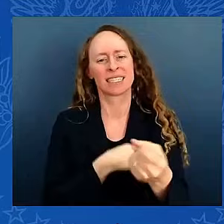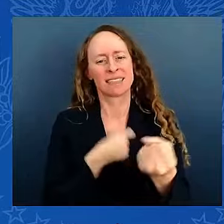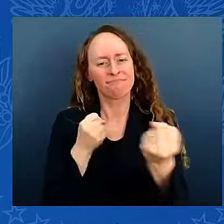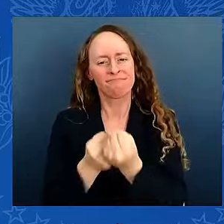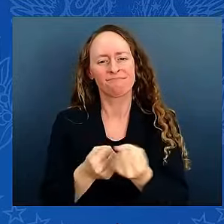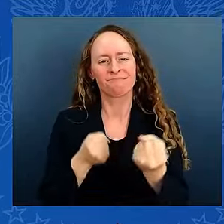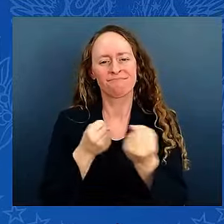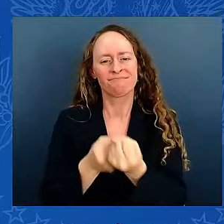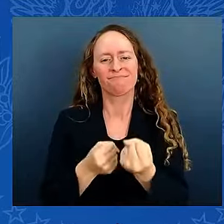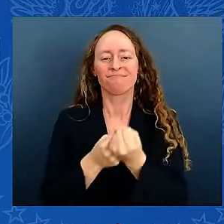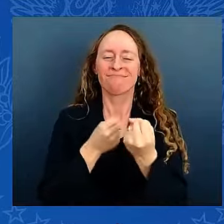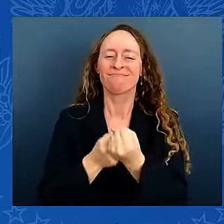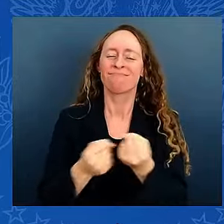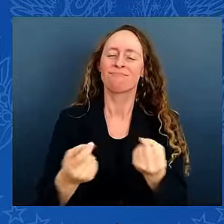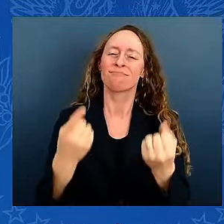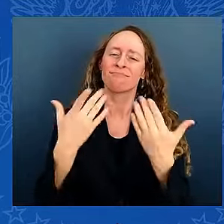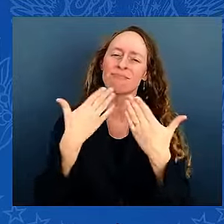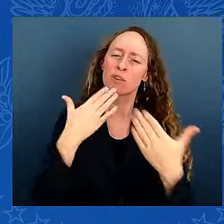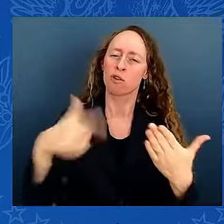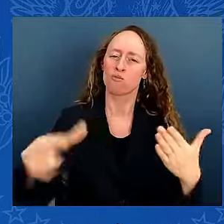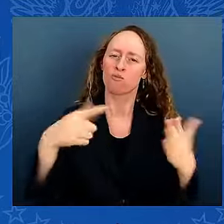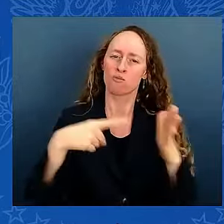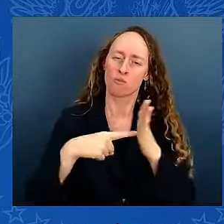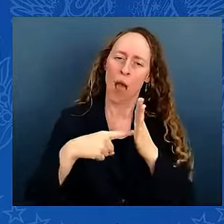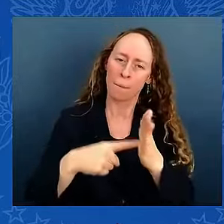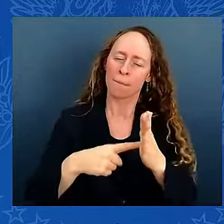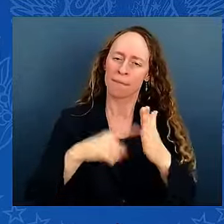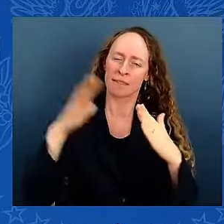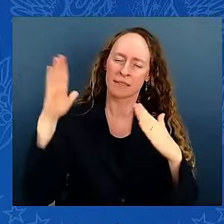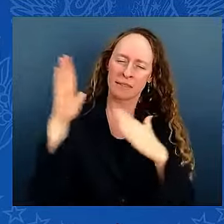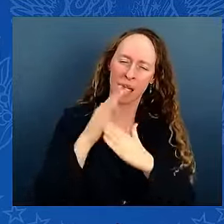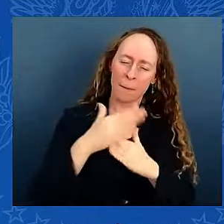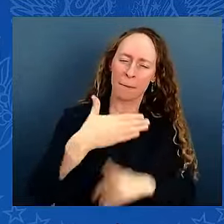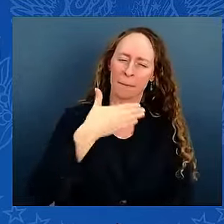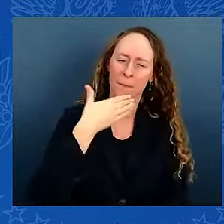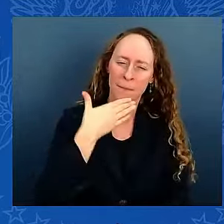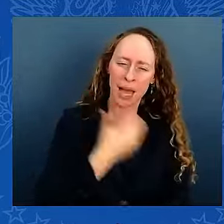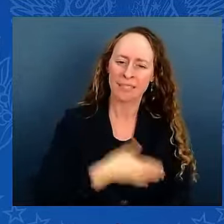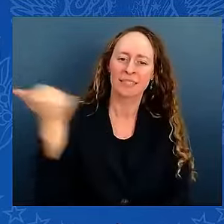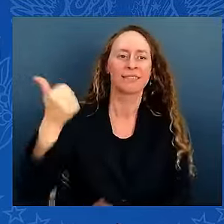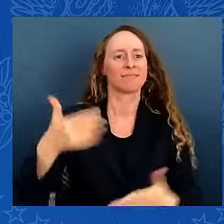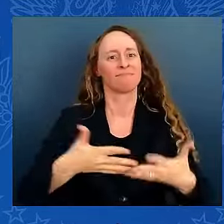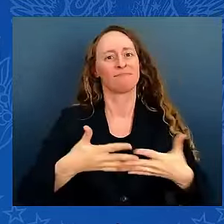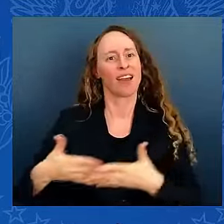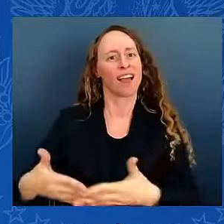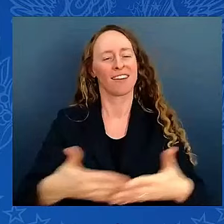very best of America.